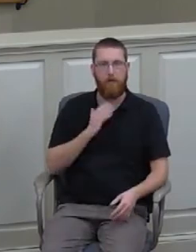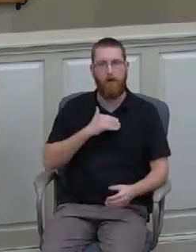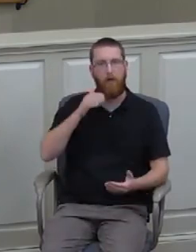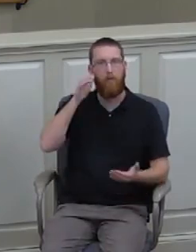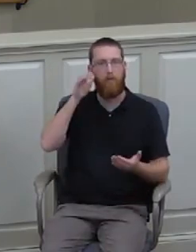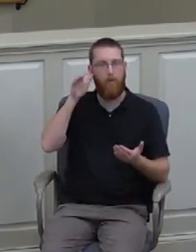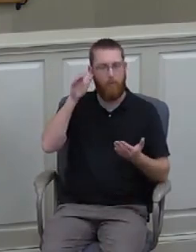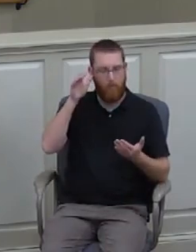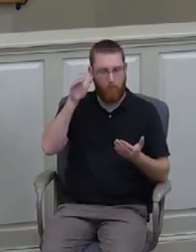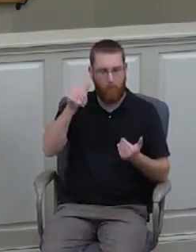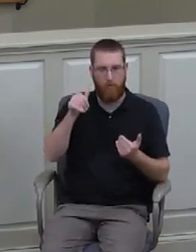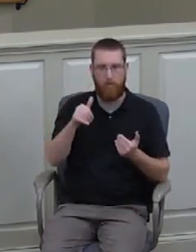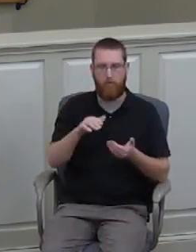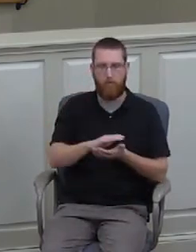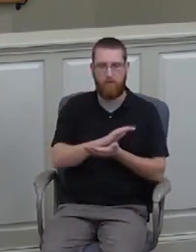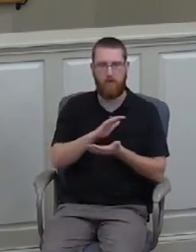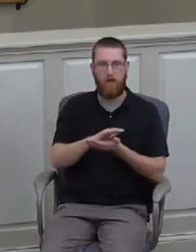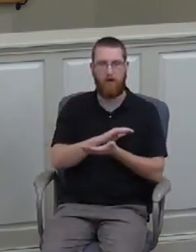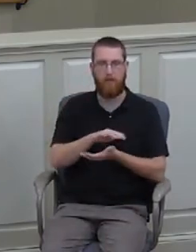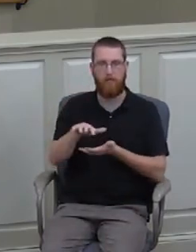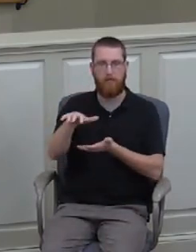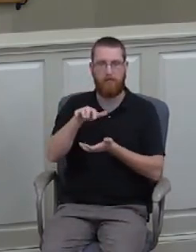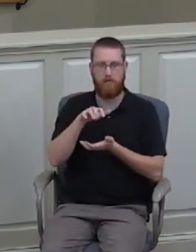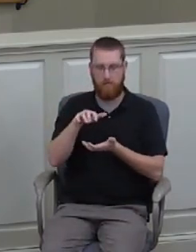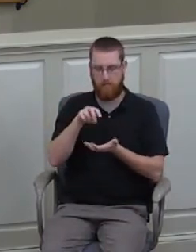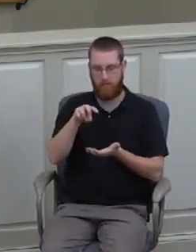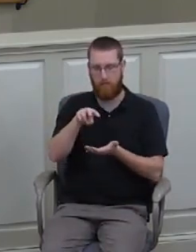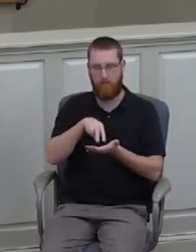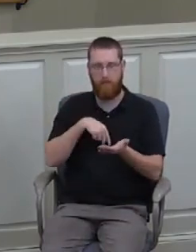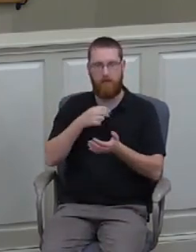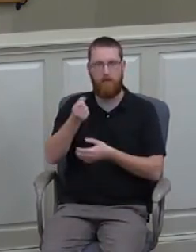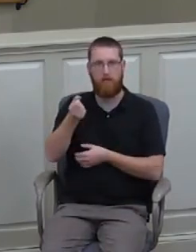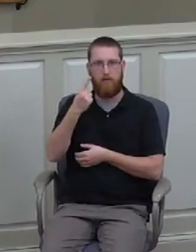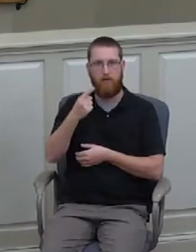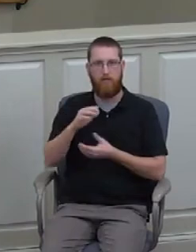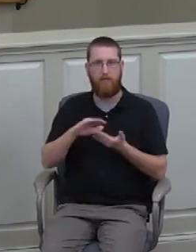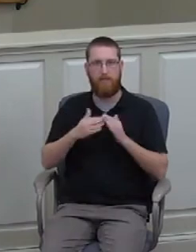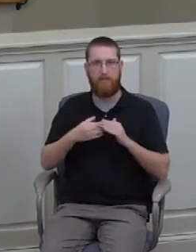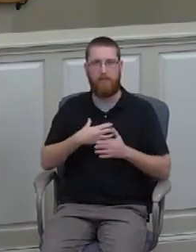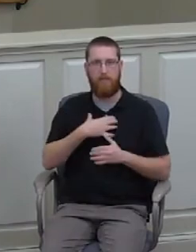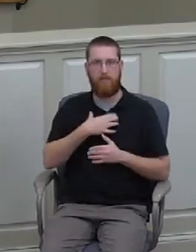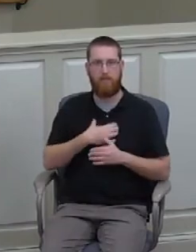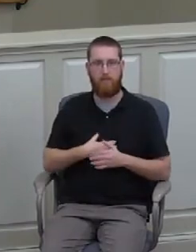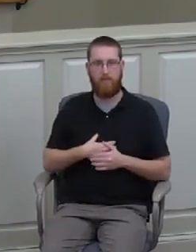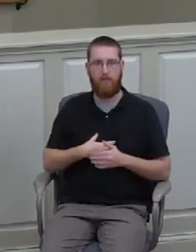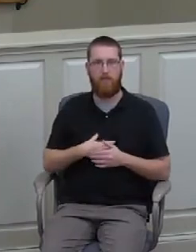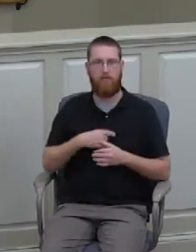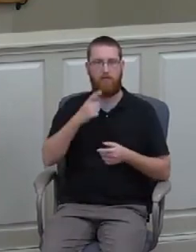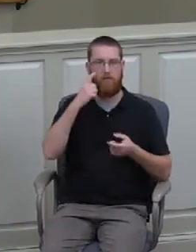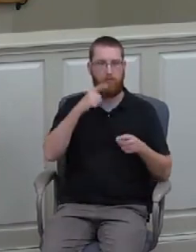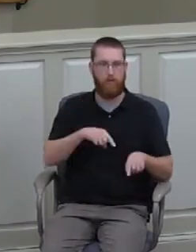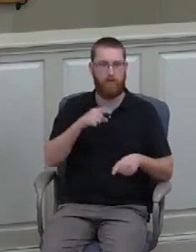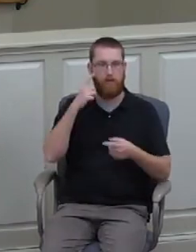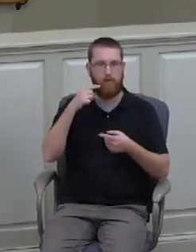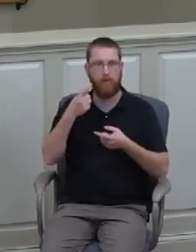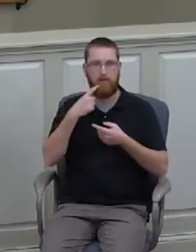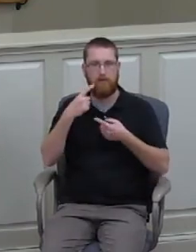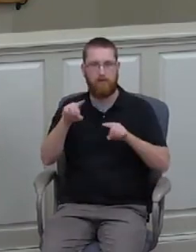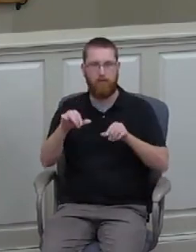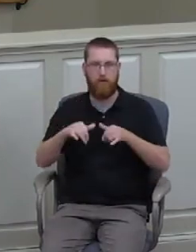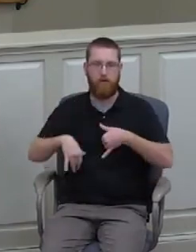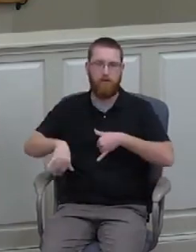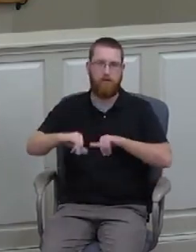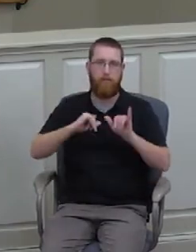the document is received with the sense that the city desires cooperative achievement of a common